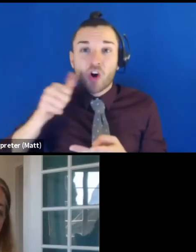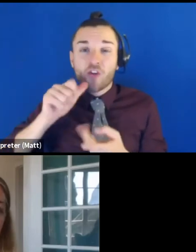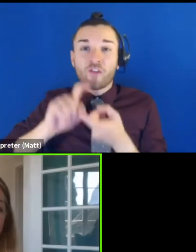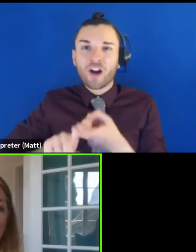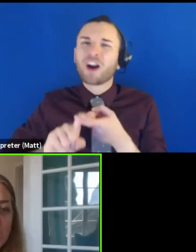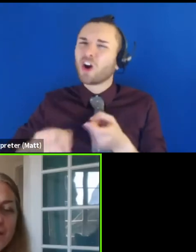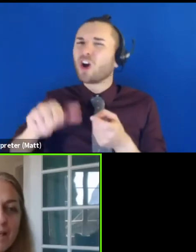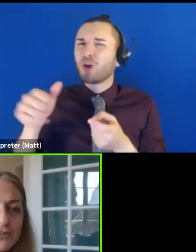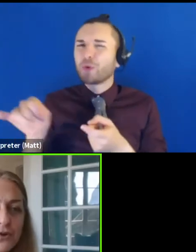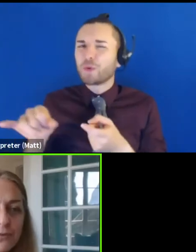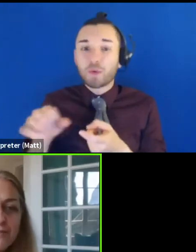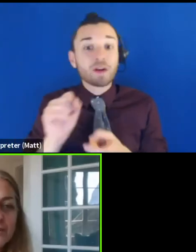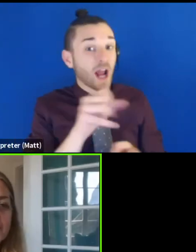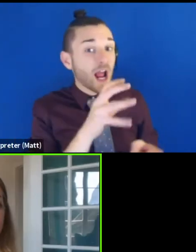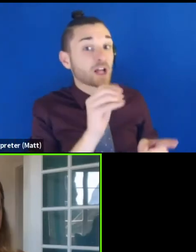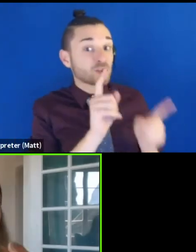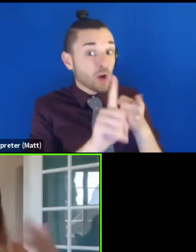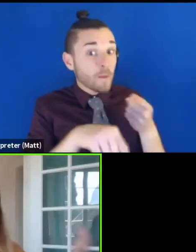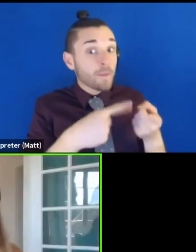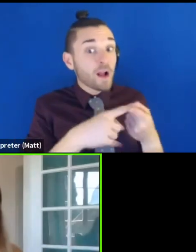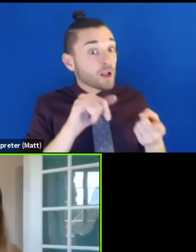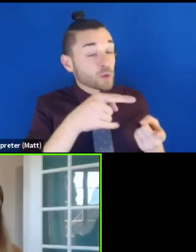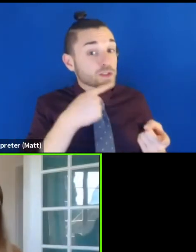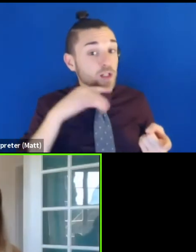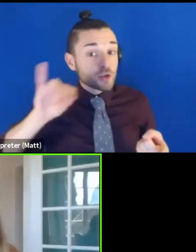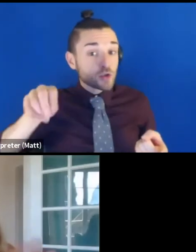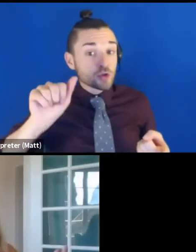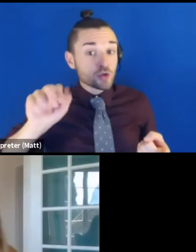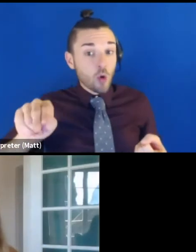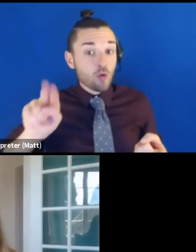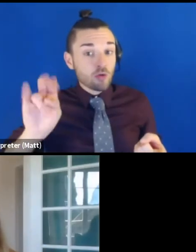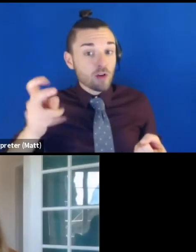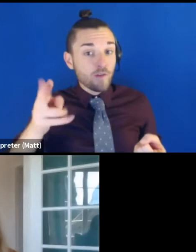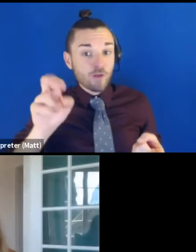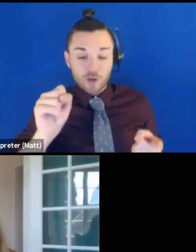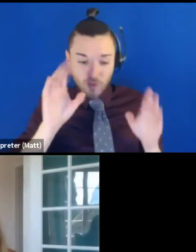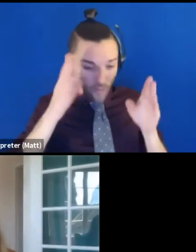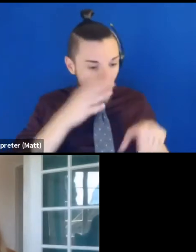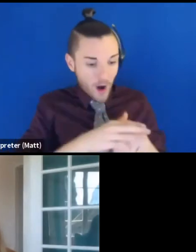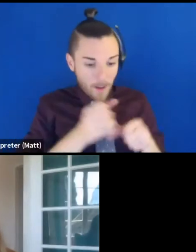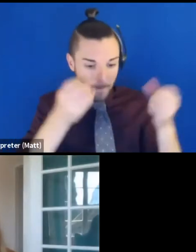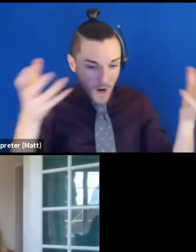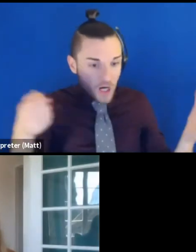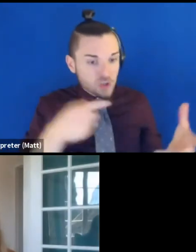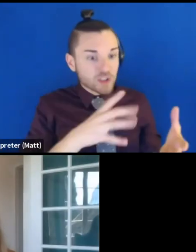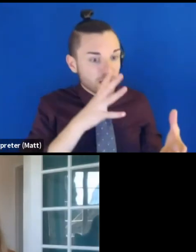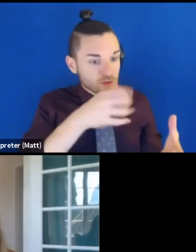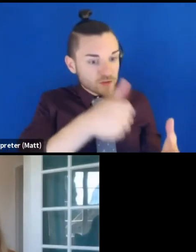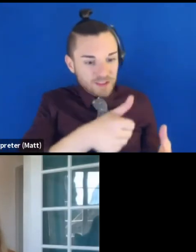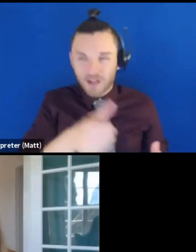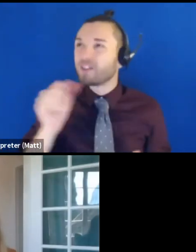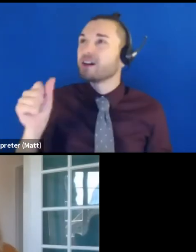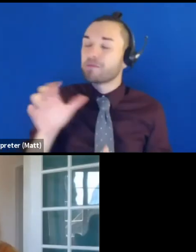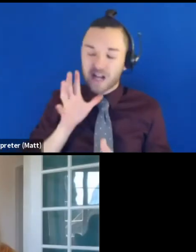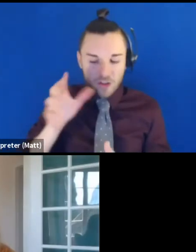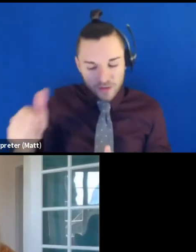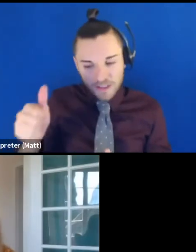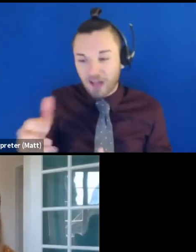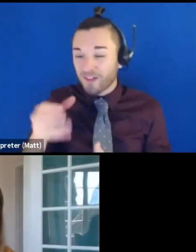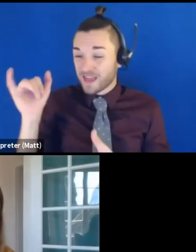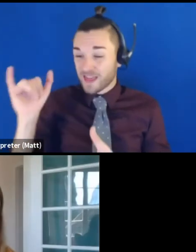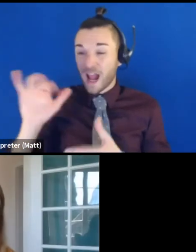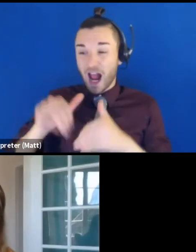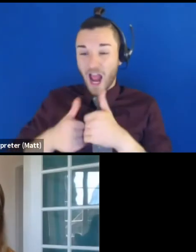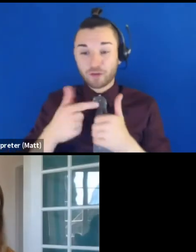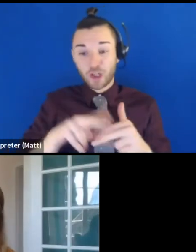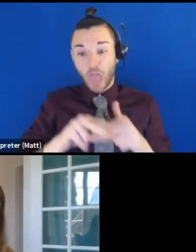have these. And you talk about how Joan Rivers is all about self-loathing. Is all about self-loathing and about using that as the engine for her